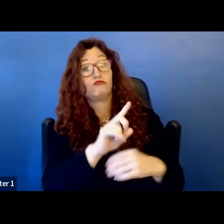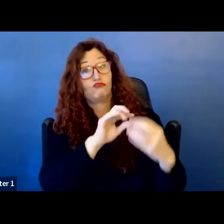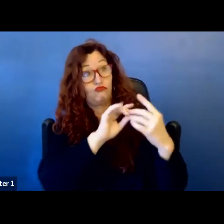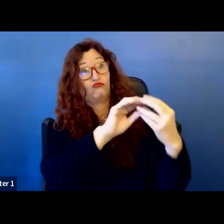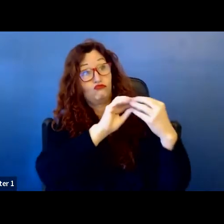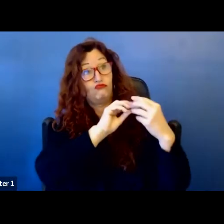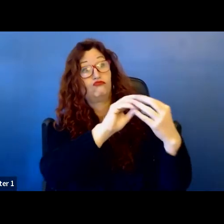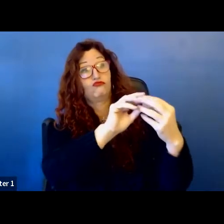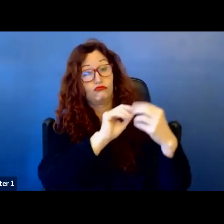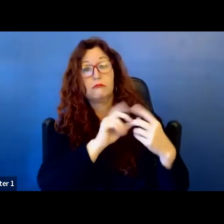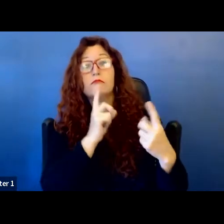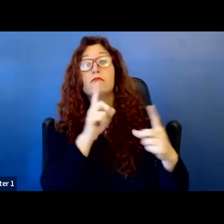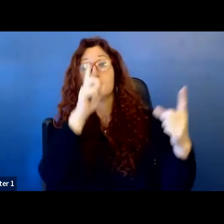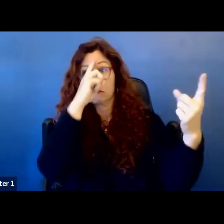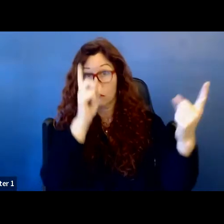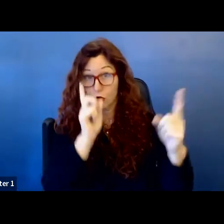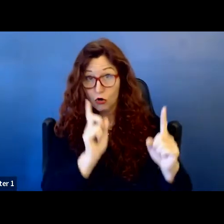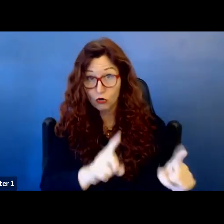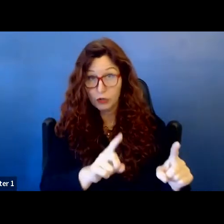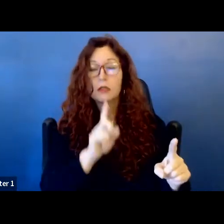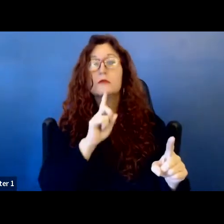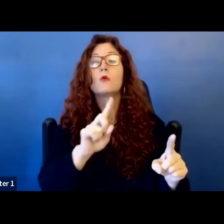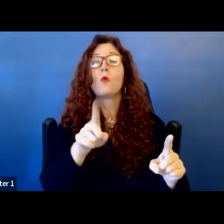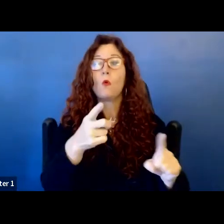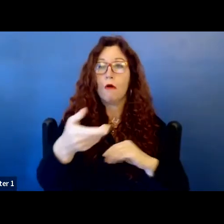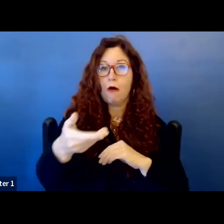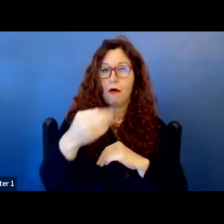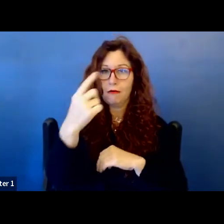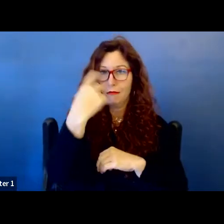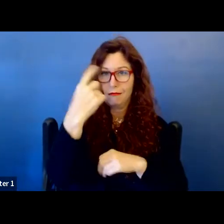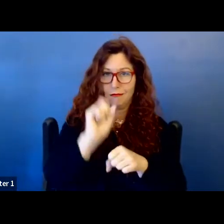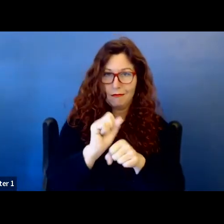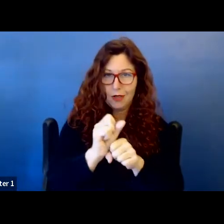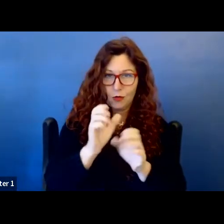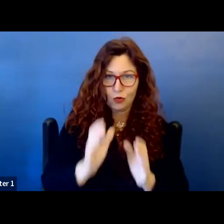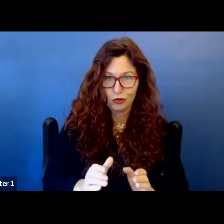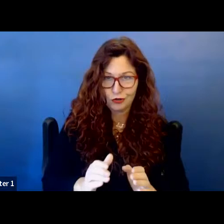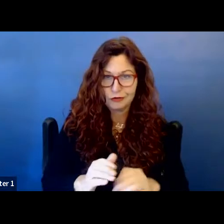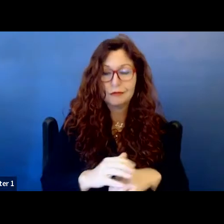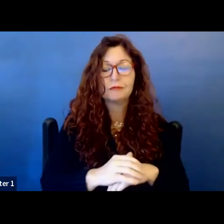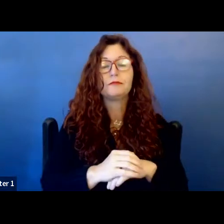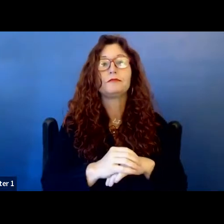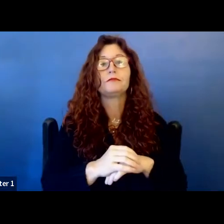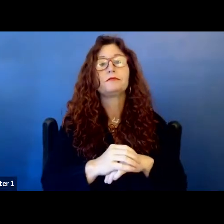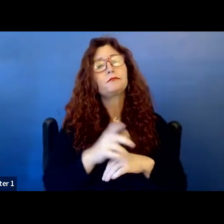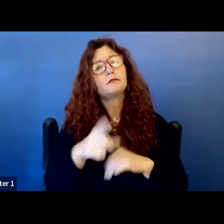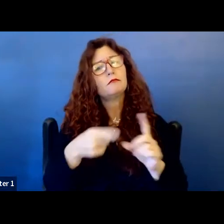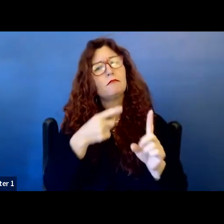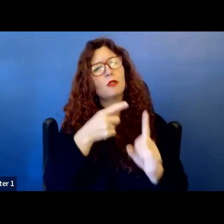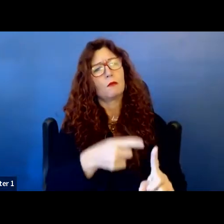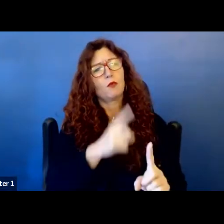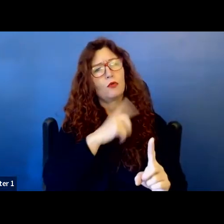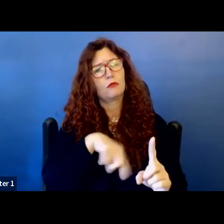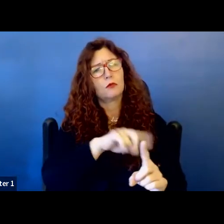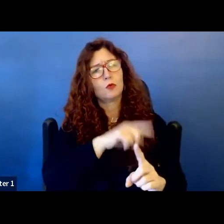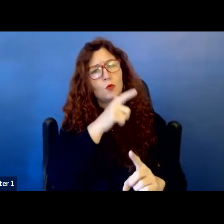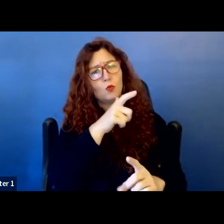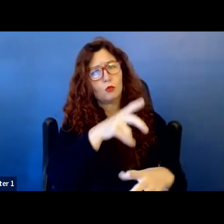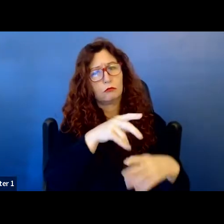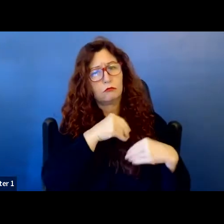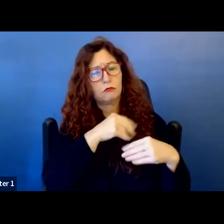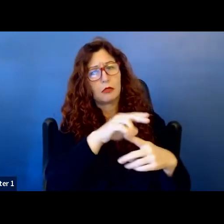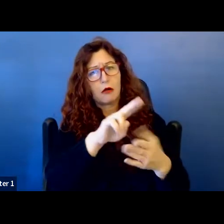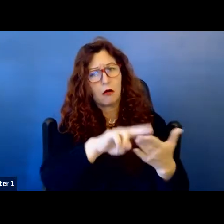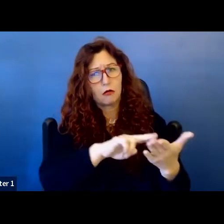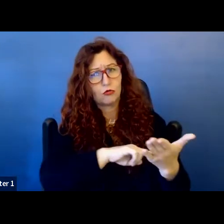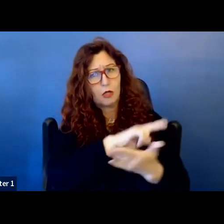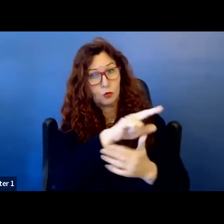subsequent do you see me now campaign was meant to connect metro and their subcontractors with black workers that they said they couldn't